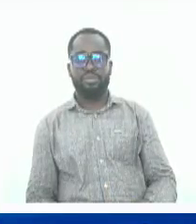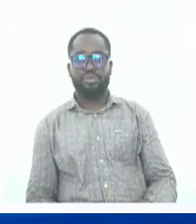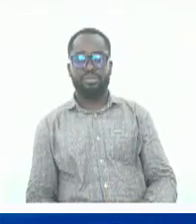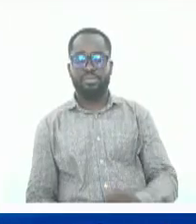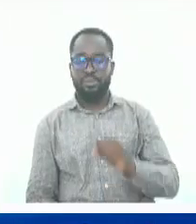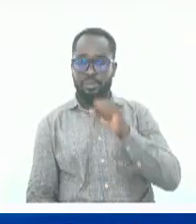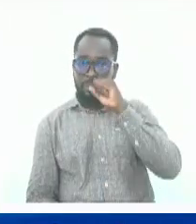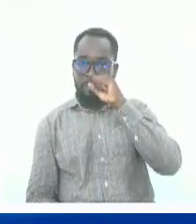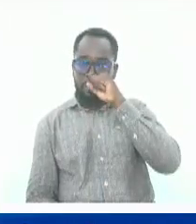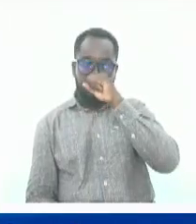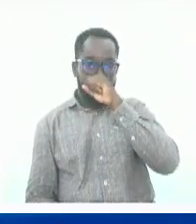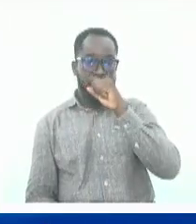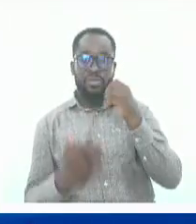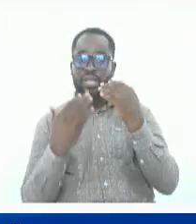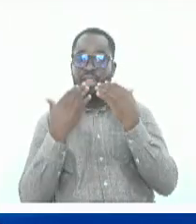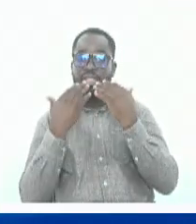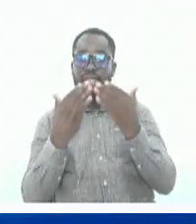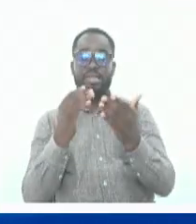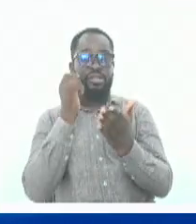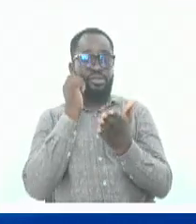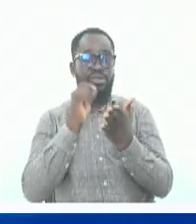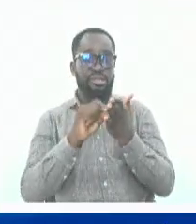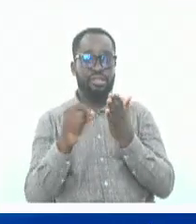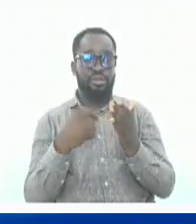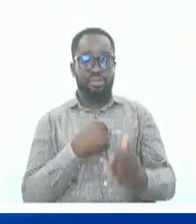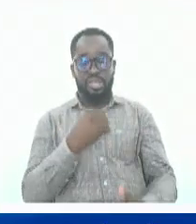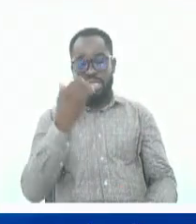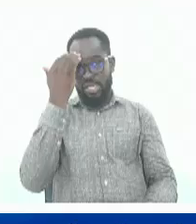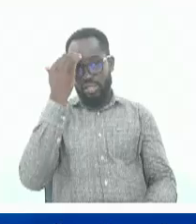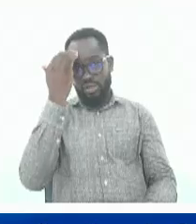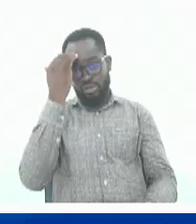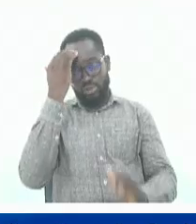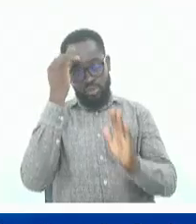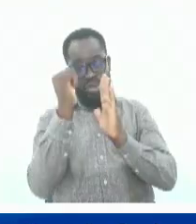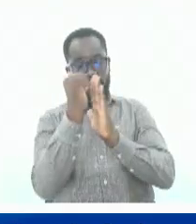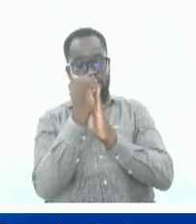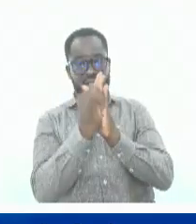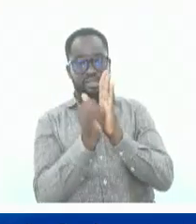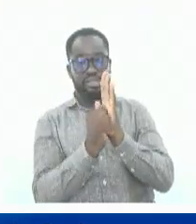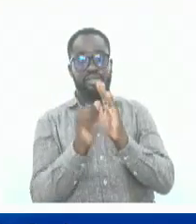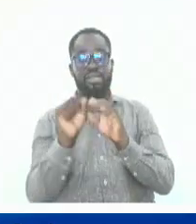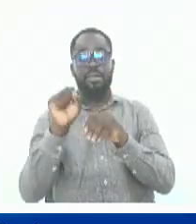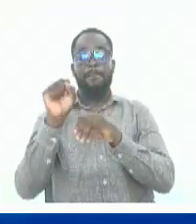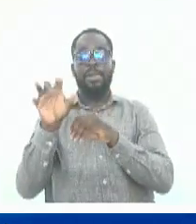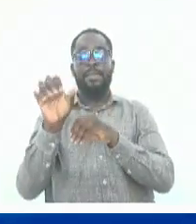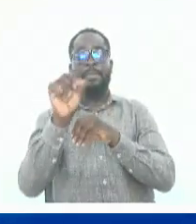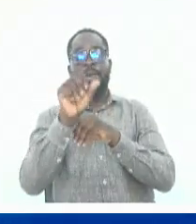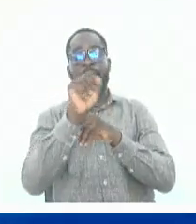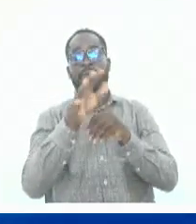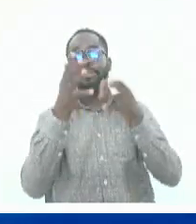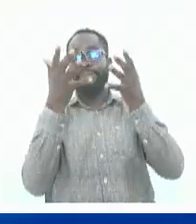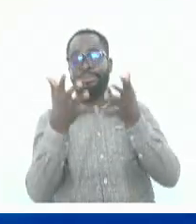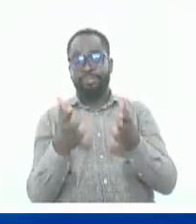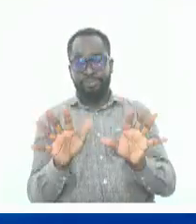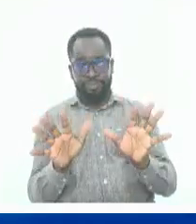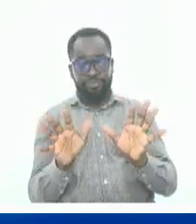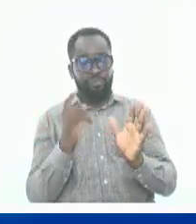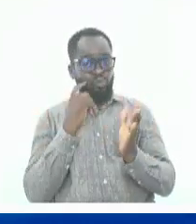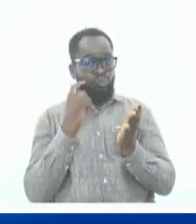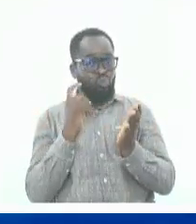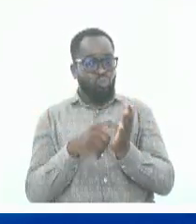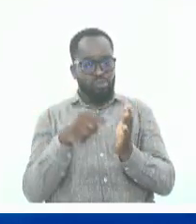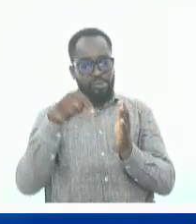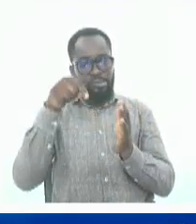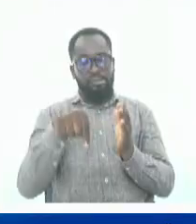Thank you, Secretary. I know the agenda has been distributed to all unit holders as part of the notice for this